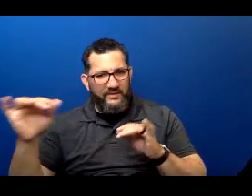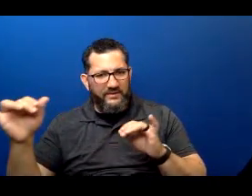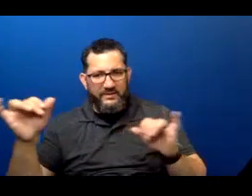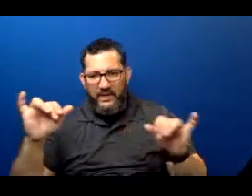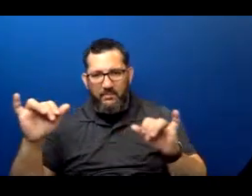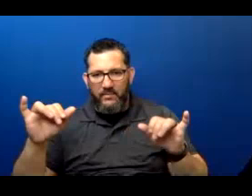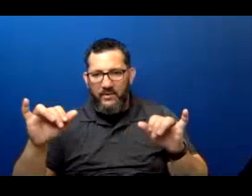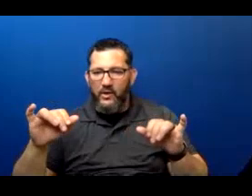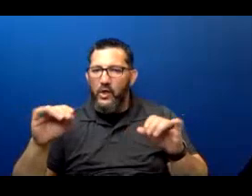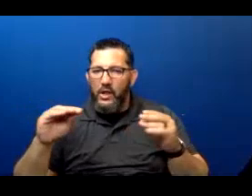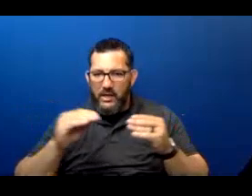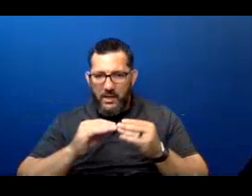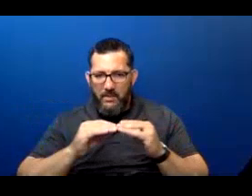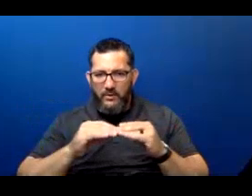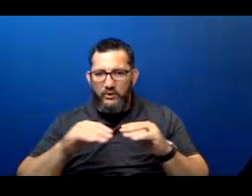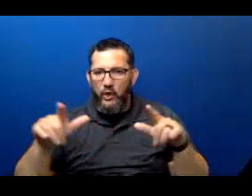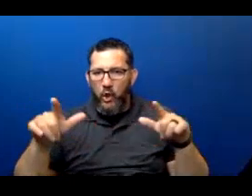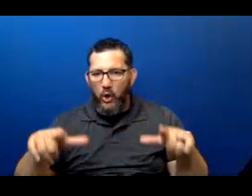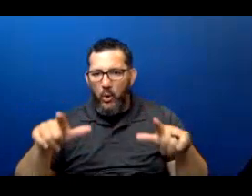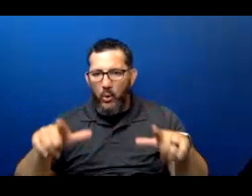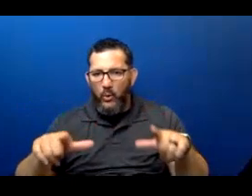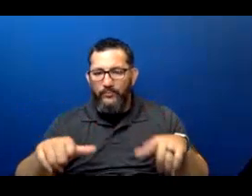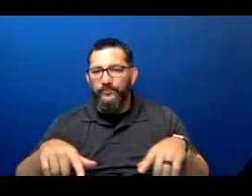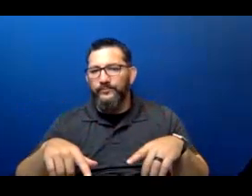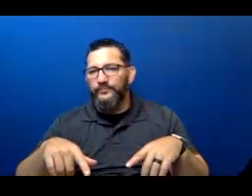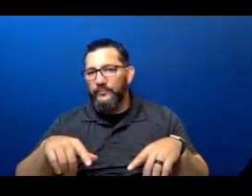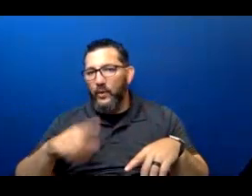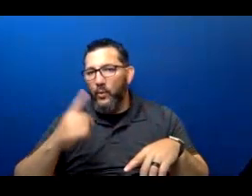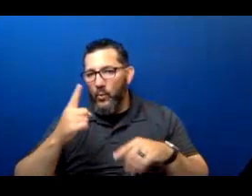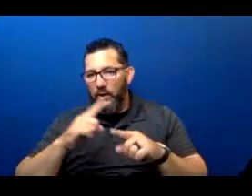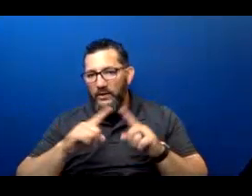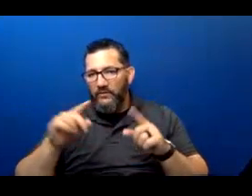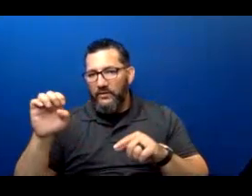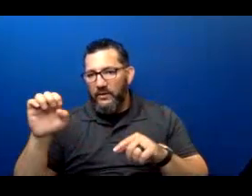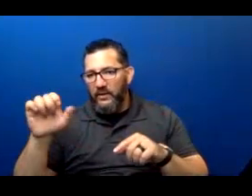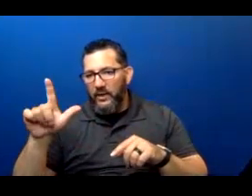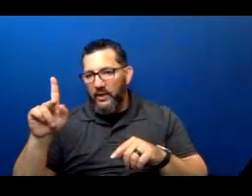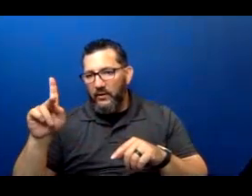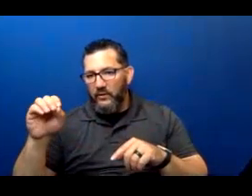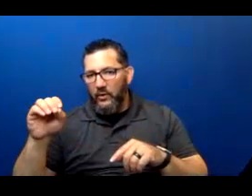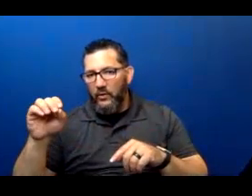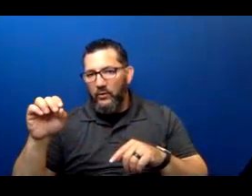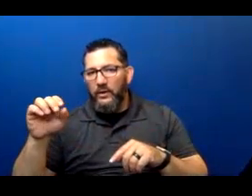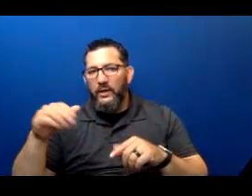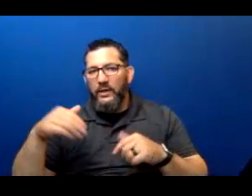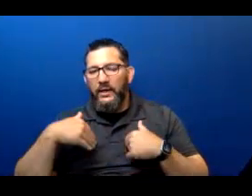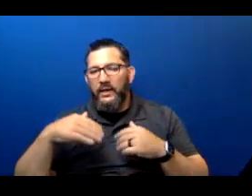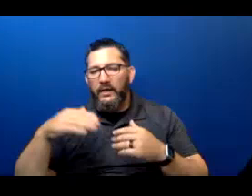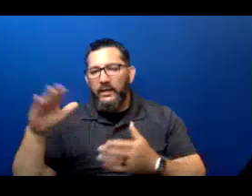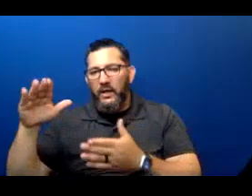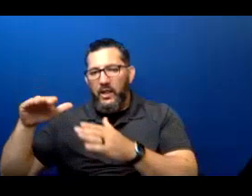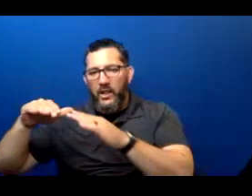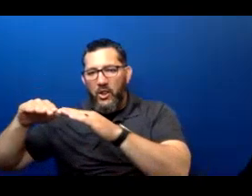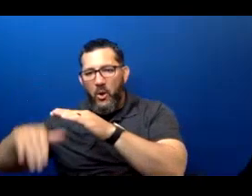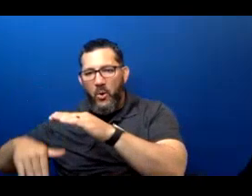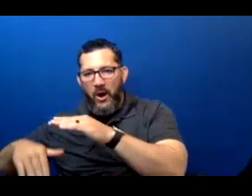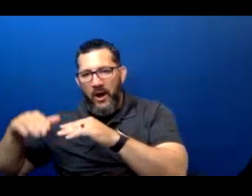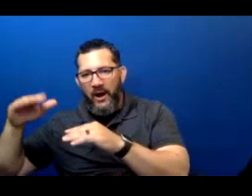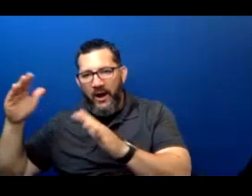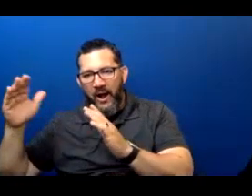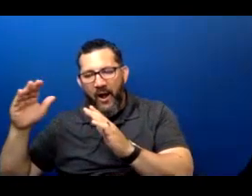individuals. The only difference is that Elko County actually had lower rates in the 65 plus group compared to